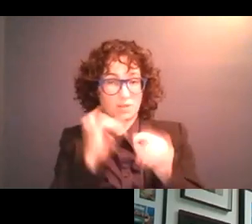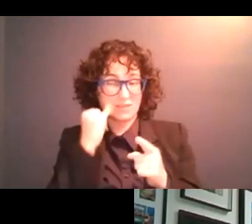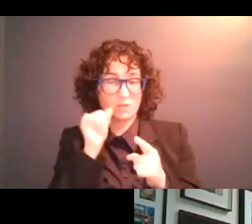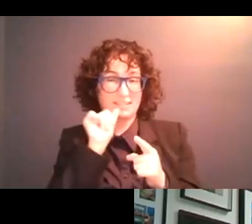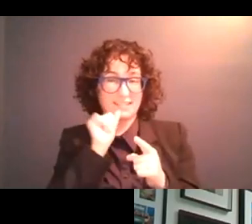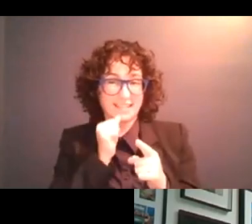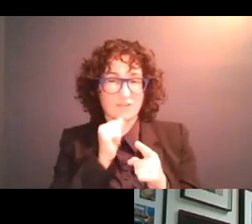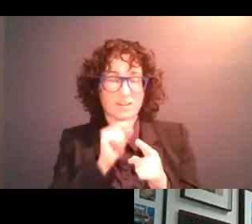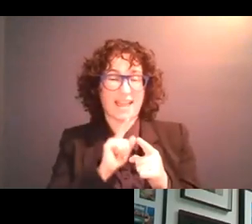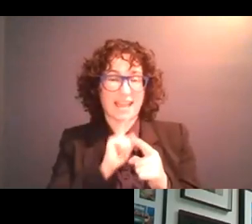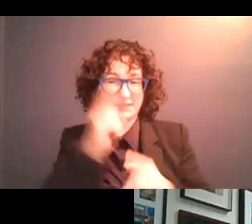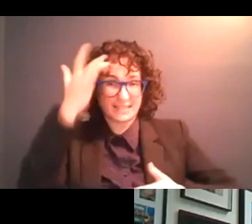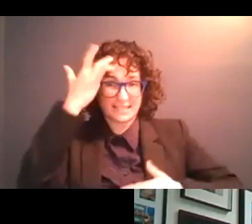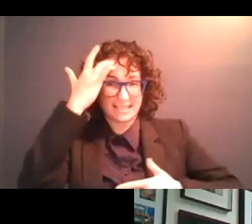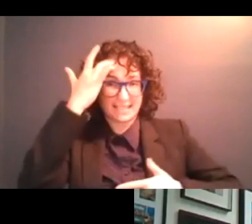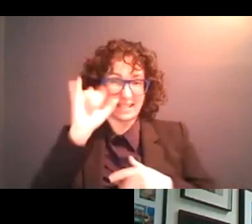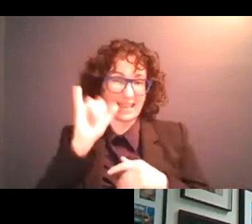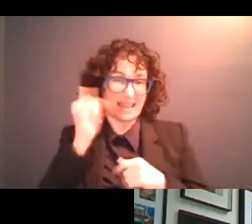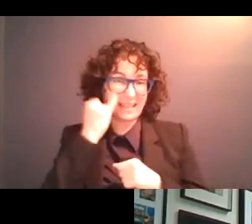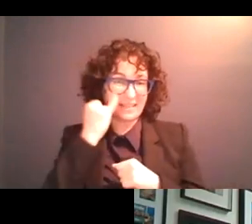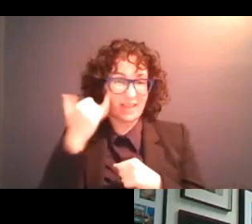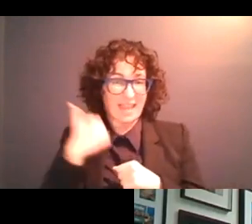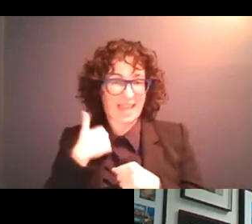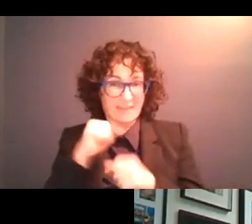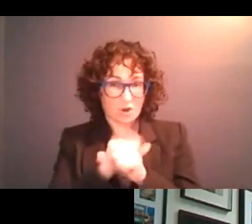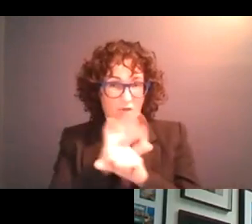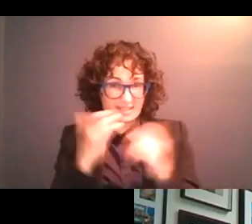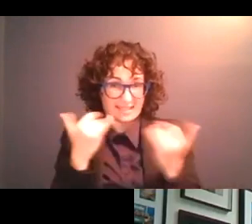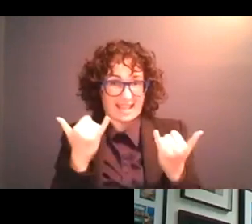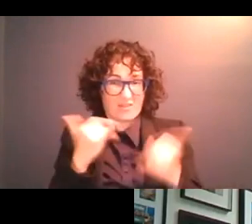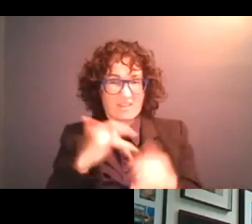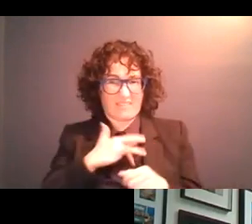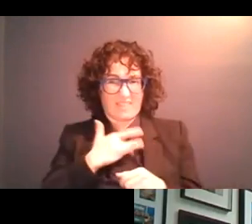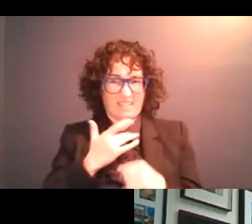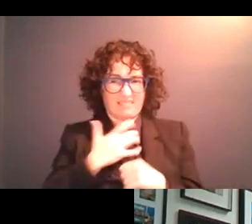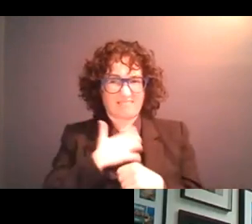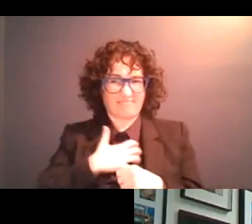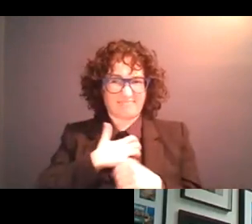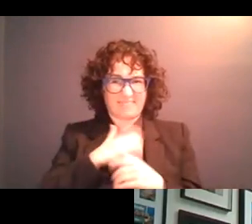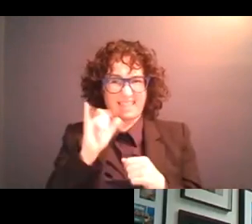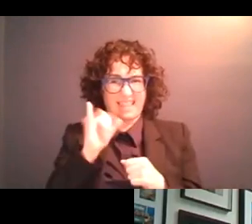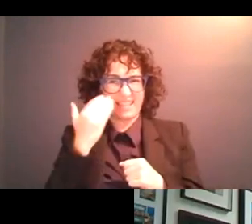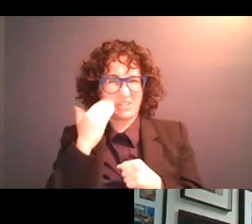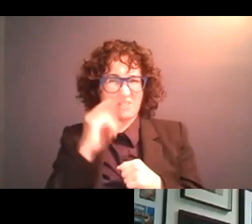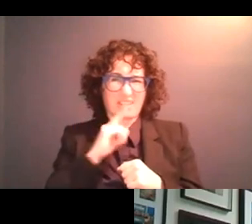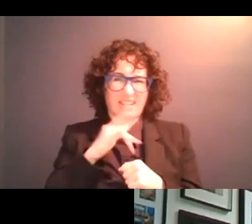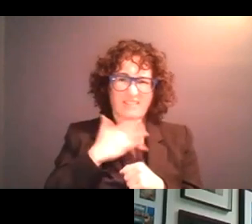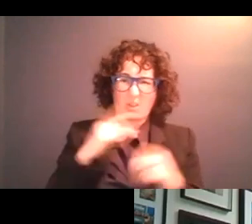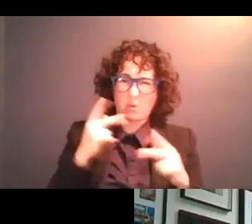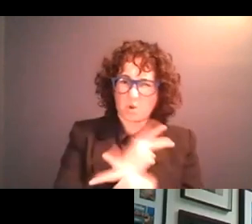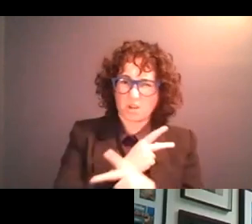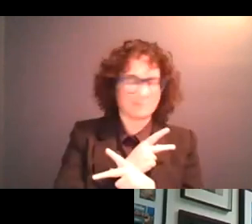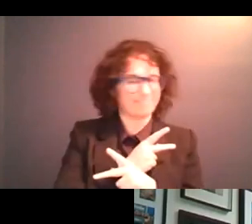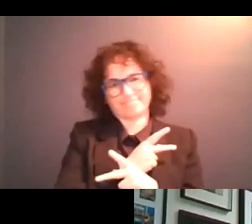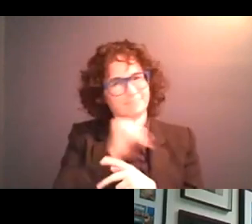active disease, like let's say I have my active COVID right now, I'm feeling like the worst, I'm under the weather, that is not the best